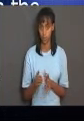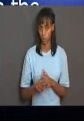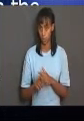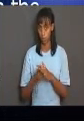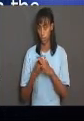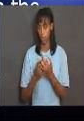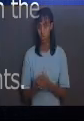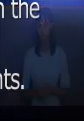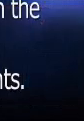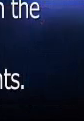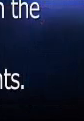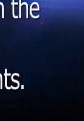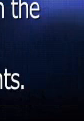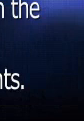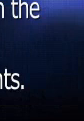Begin.